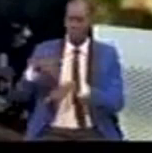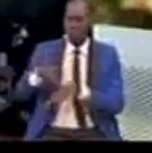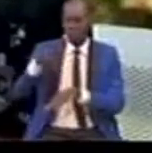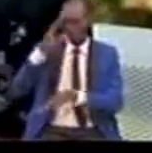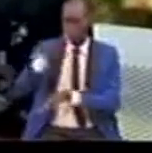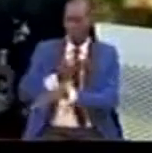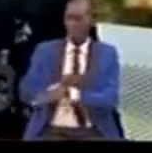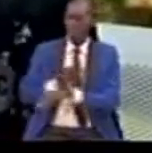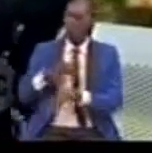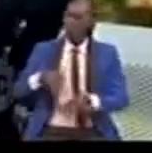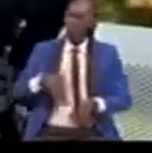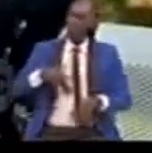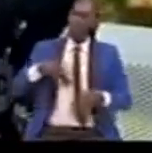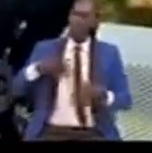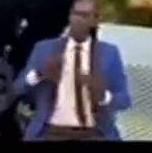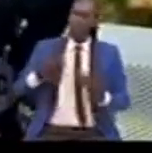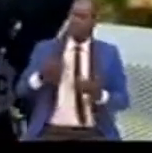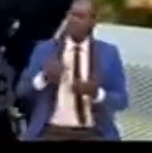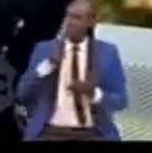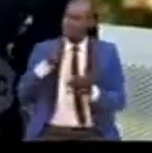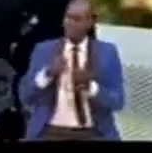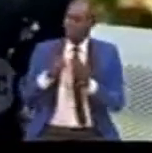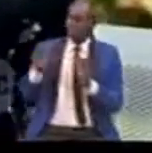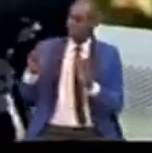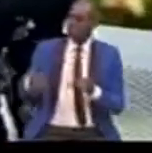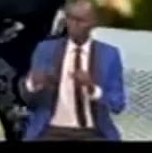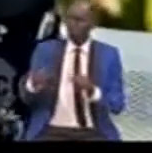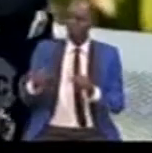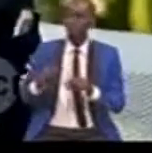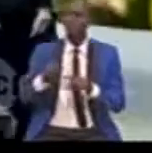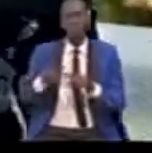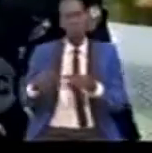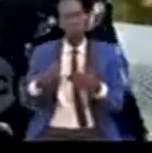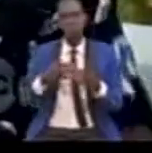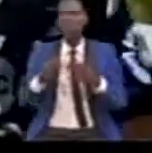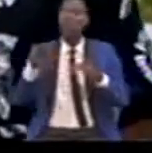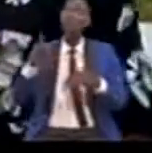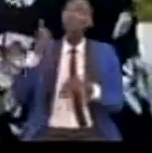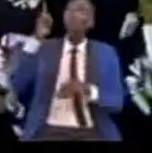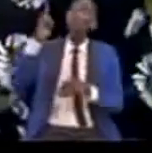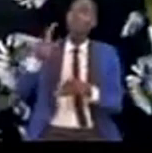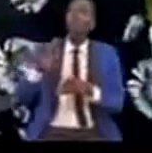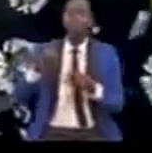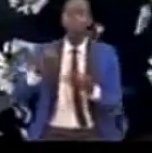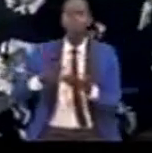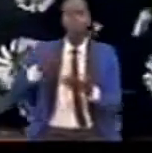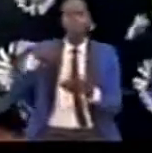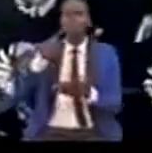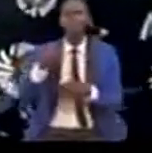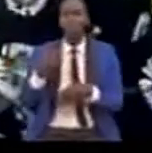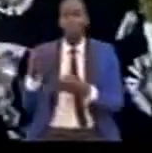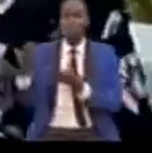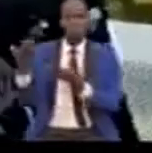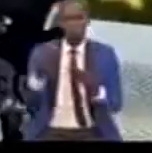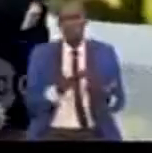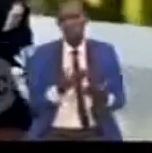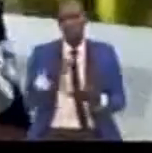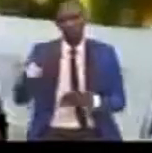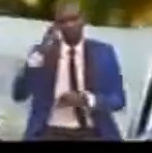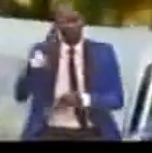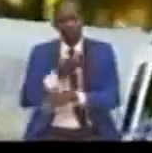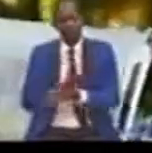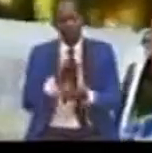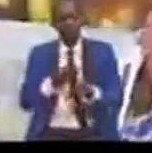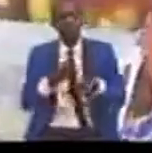I was like, can it be? But I give glory to Almighty God who brought Prince Will from the wall of death to